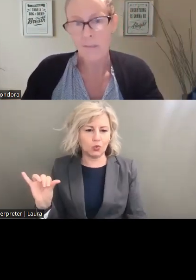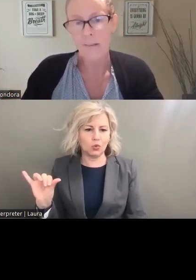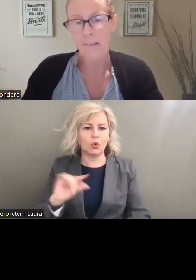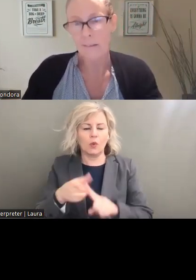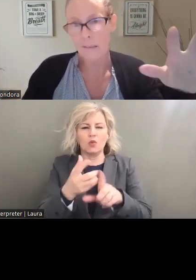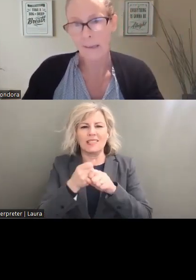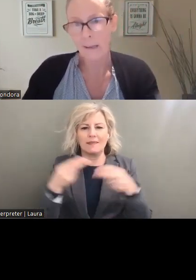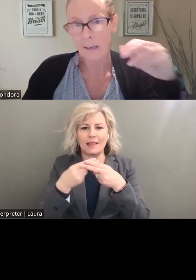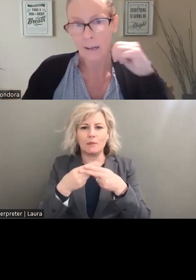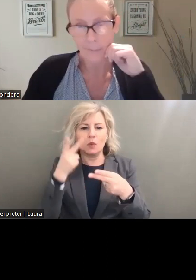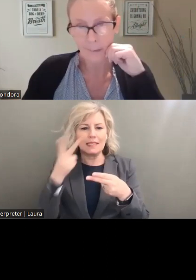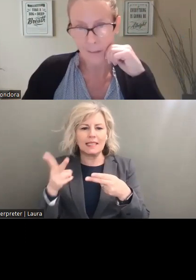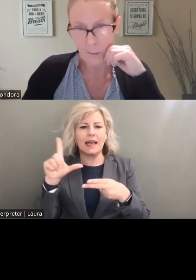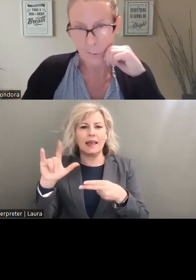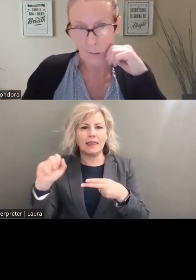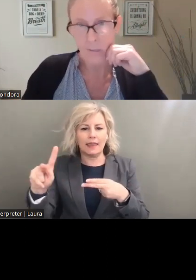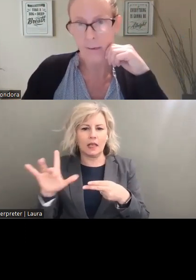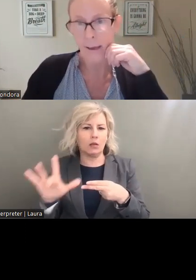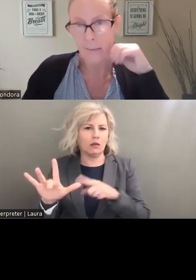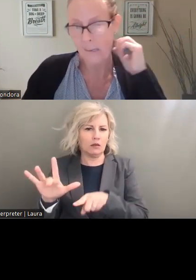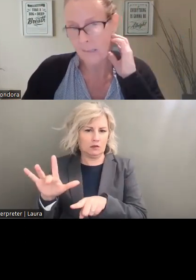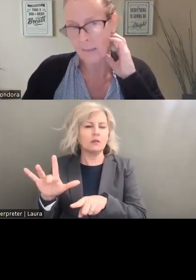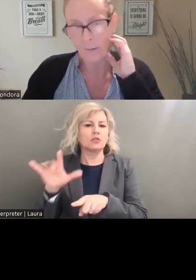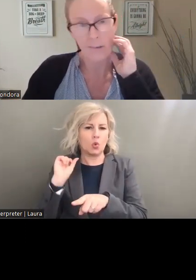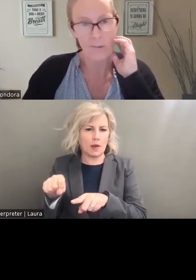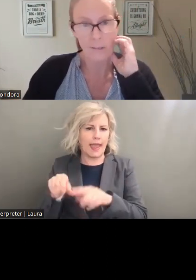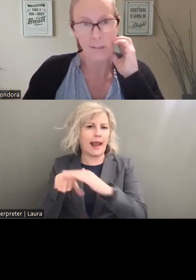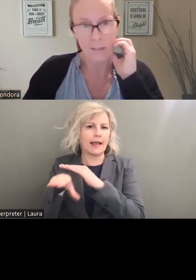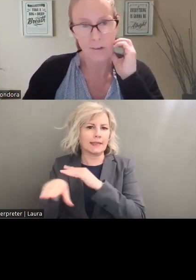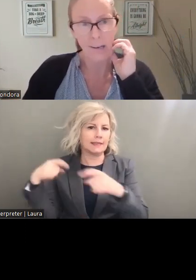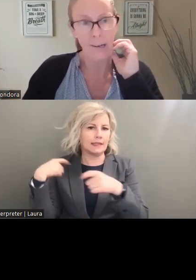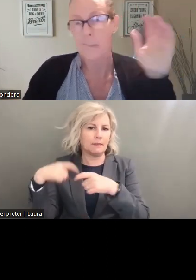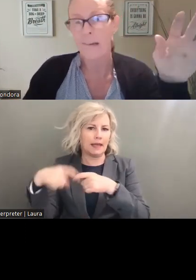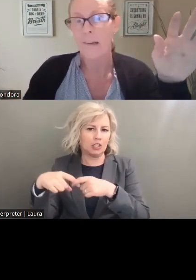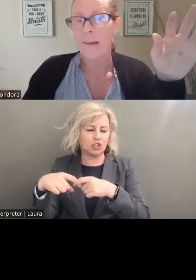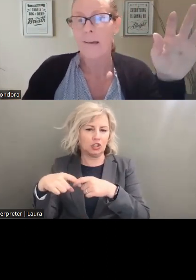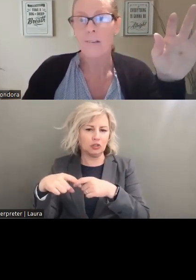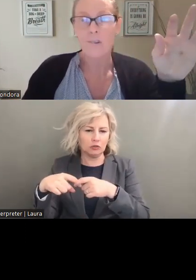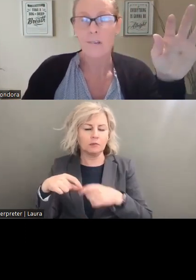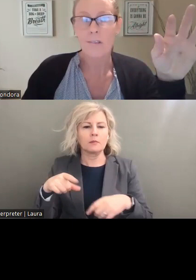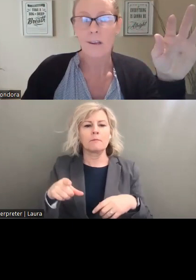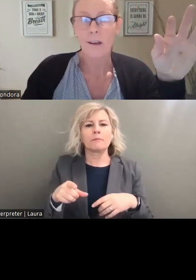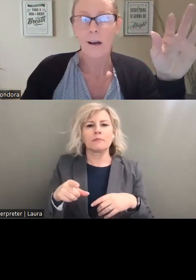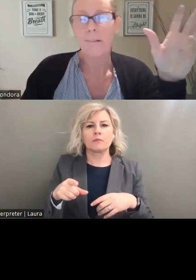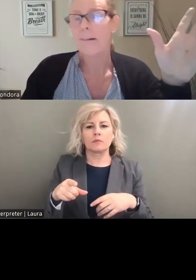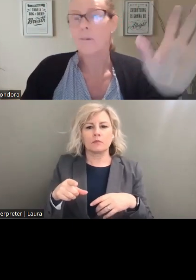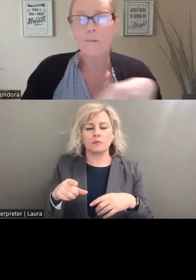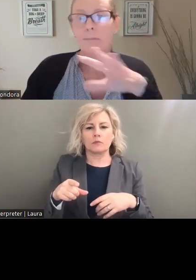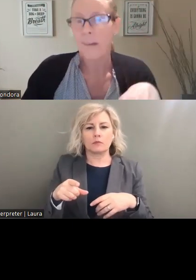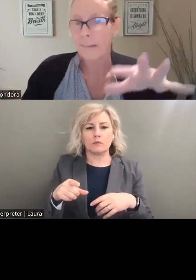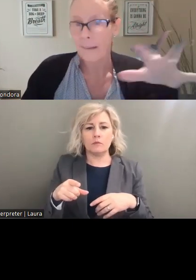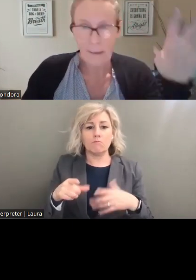slides, you will see that there is a link to this tool so you can access it if you're interested in checking it out. But it's just a